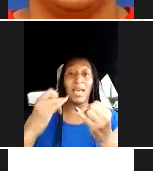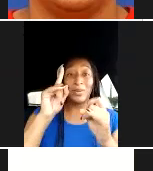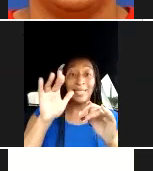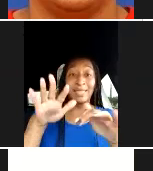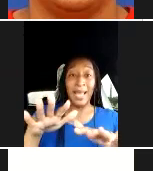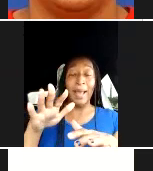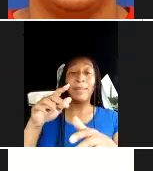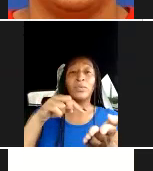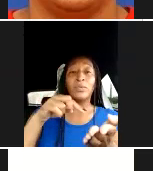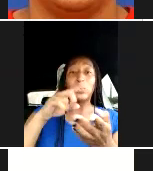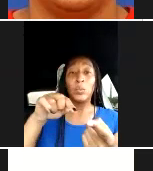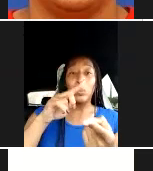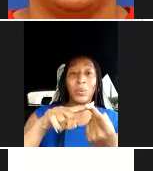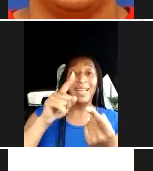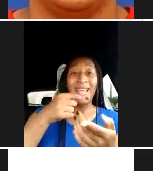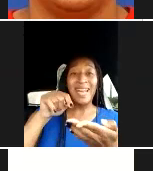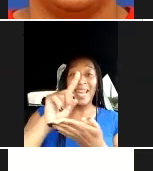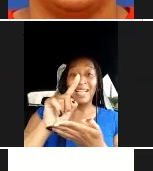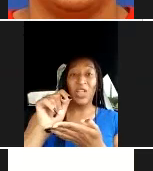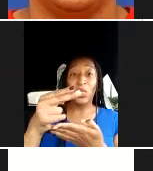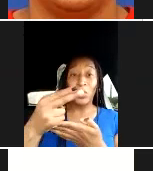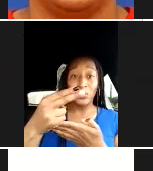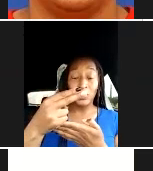to complete the final exam.